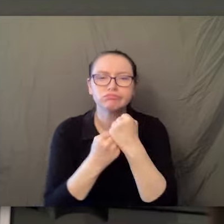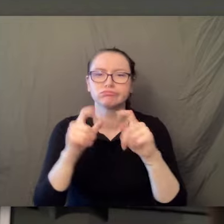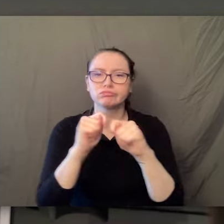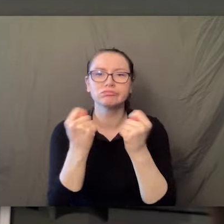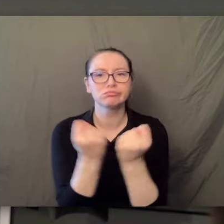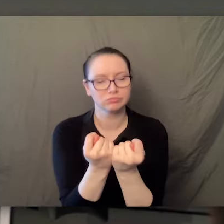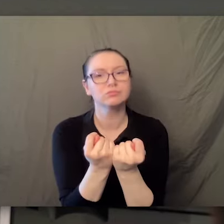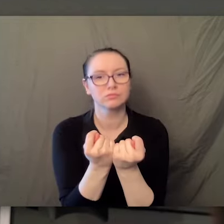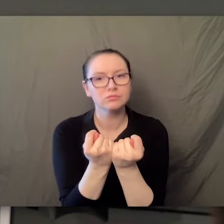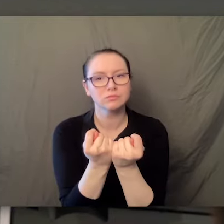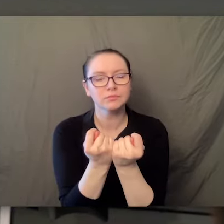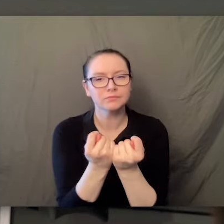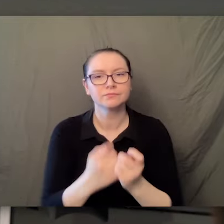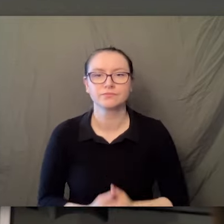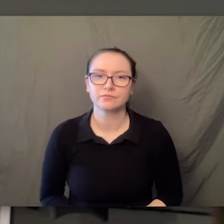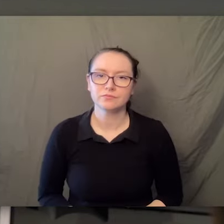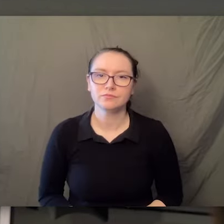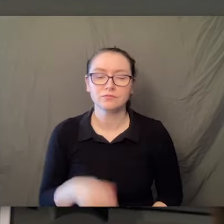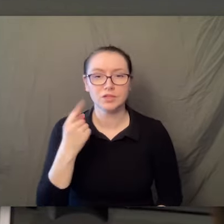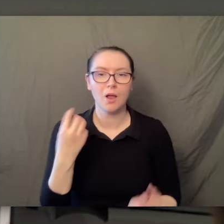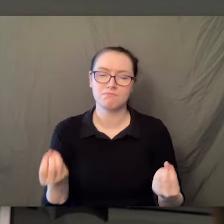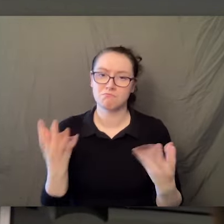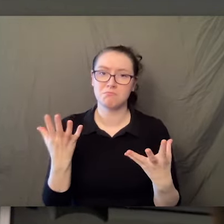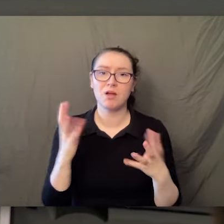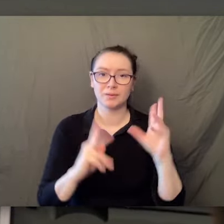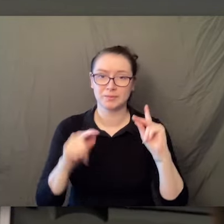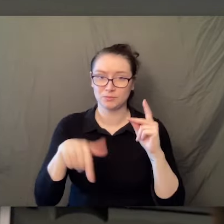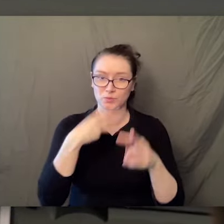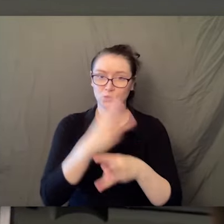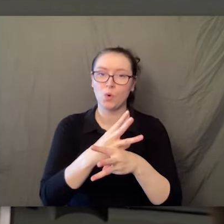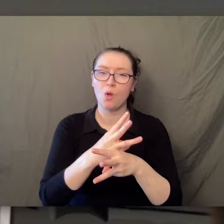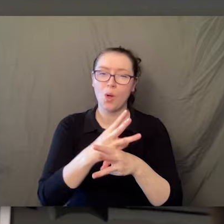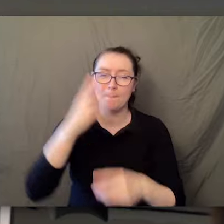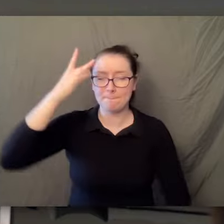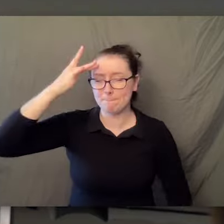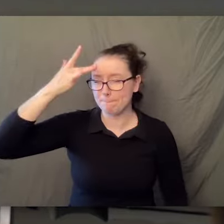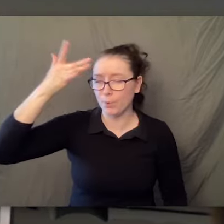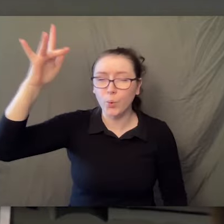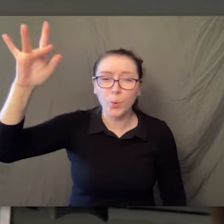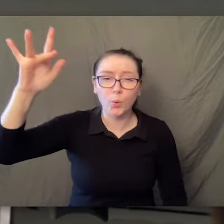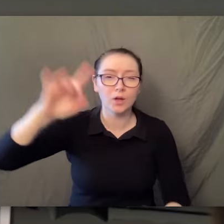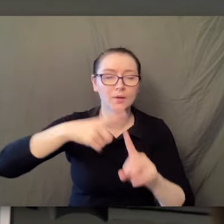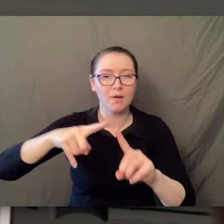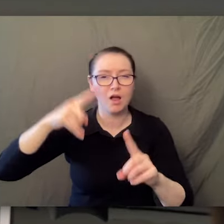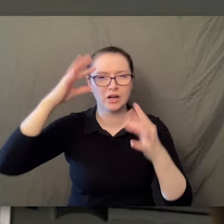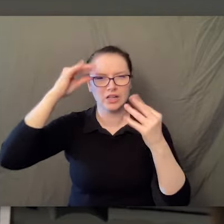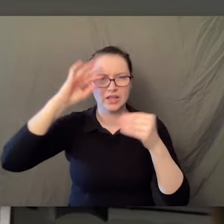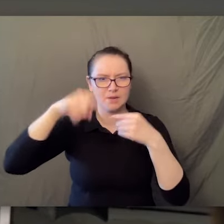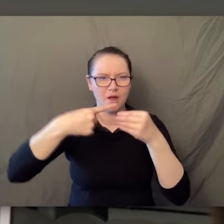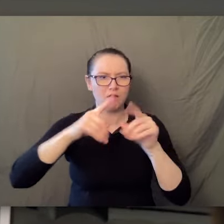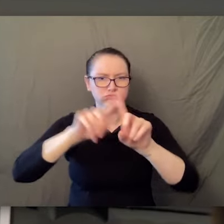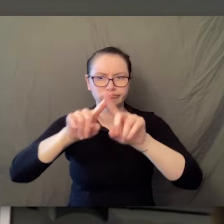what I mean is that there are nearly endless, brilliant people in this world, but they're often self-limited in their thinking about what can be done or what is